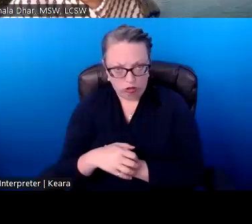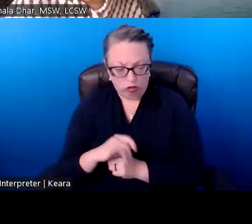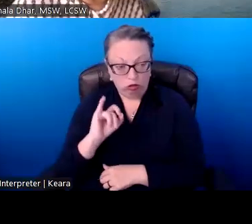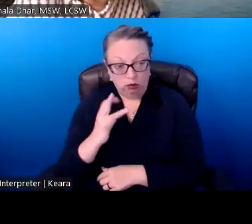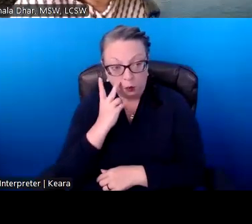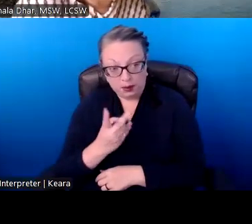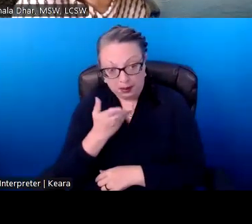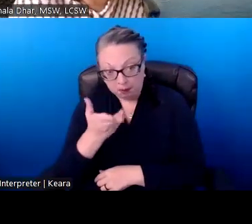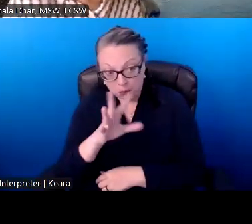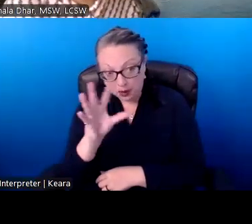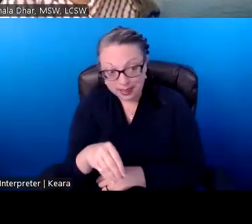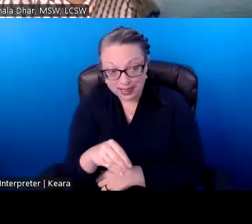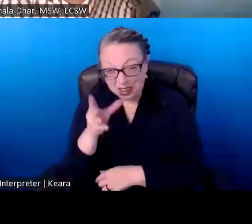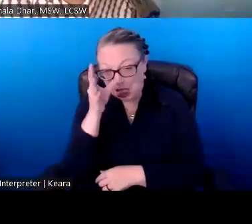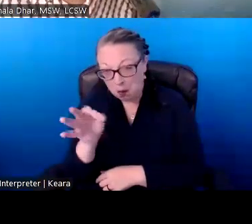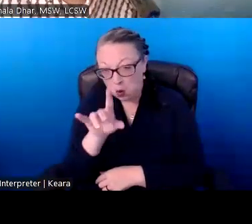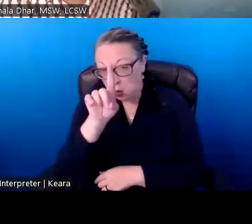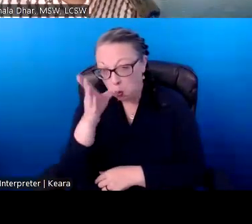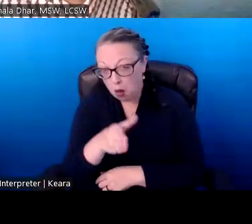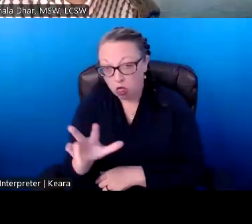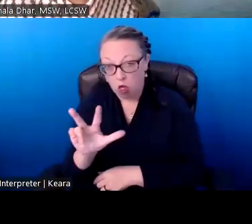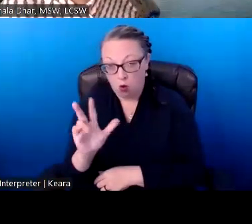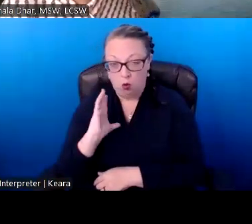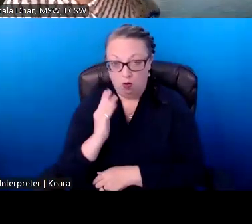percentage, almost a third of our population,